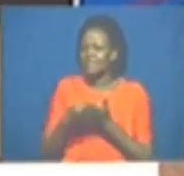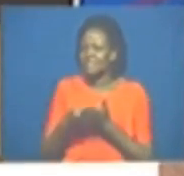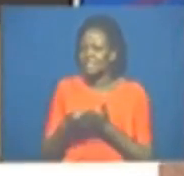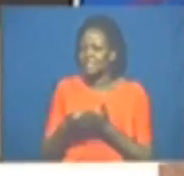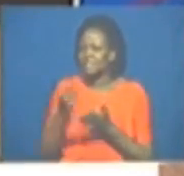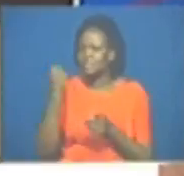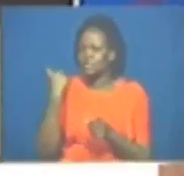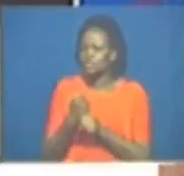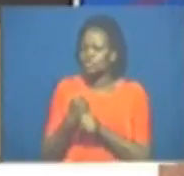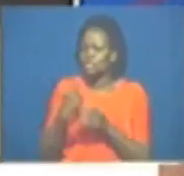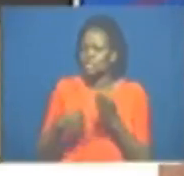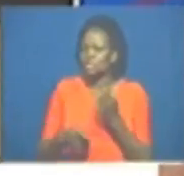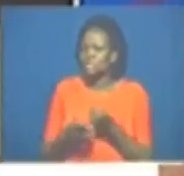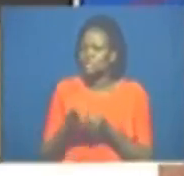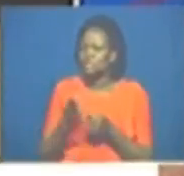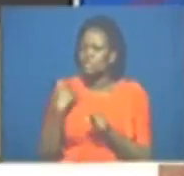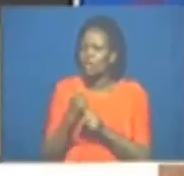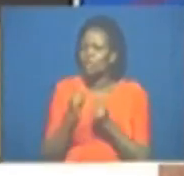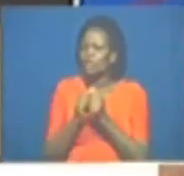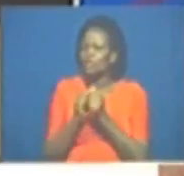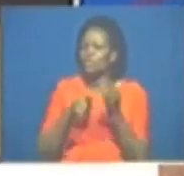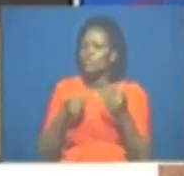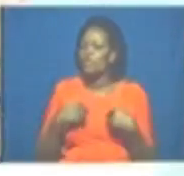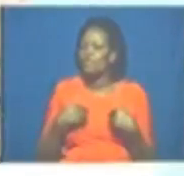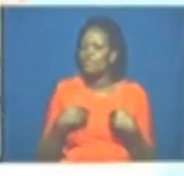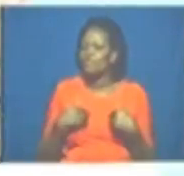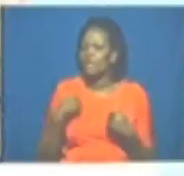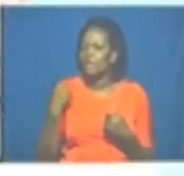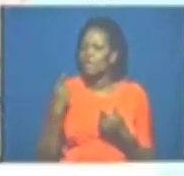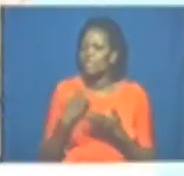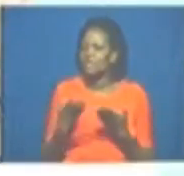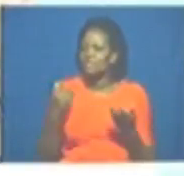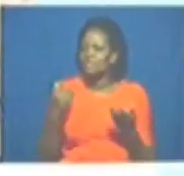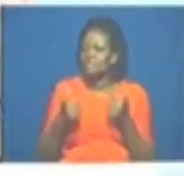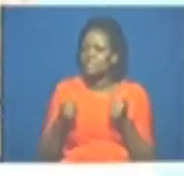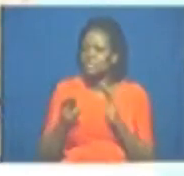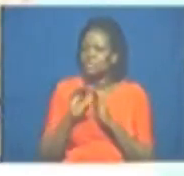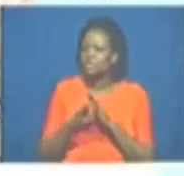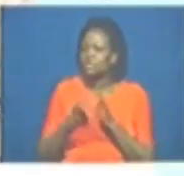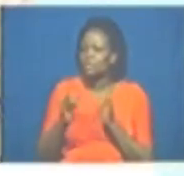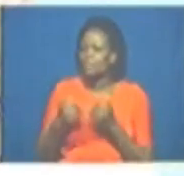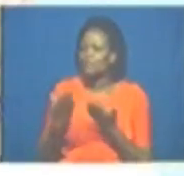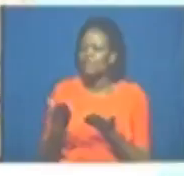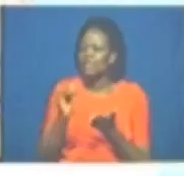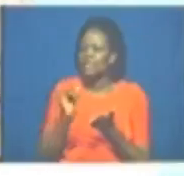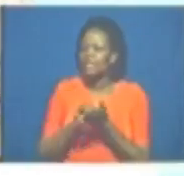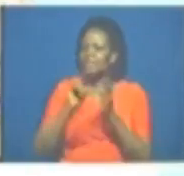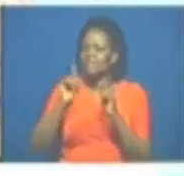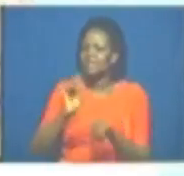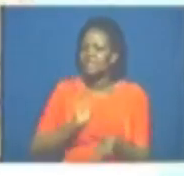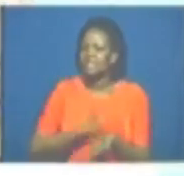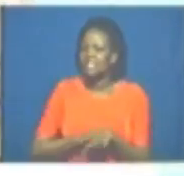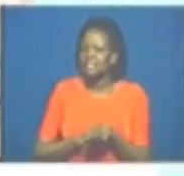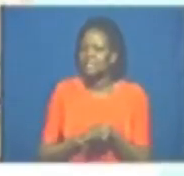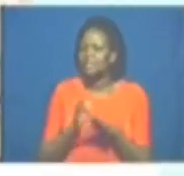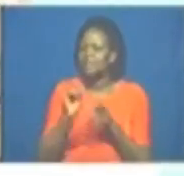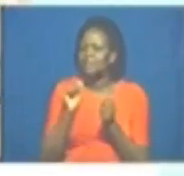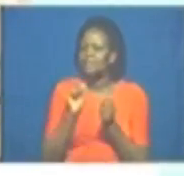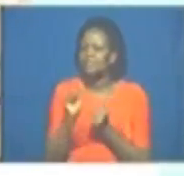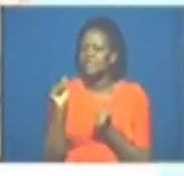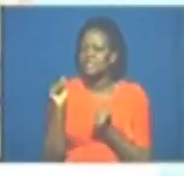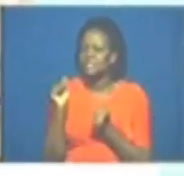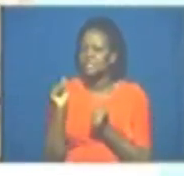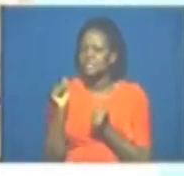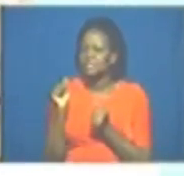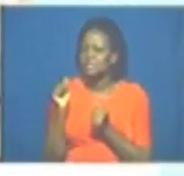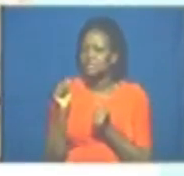is you work with what you have. The only thing, you know, the Constitution provides that they should get a minimum of 15. Currently, they are